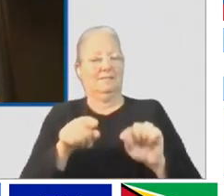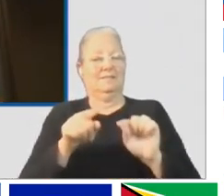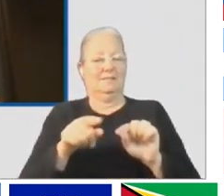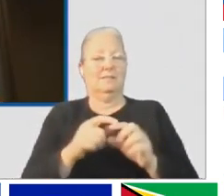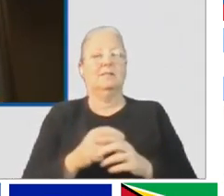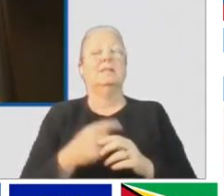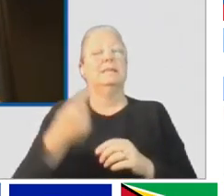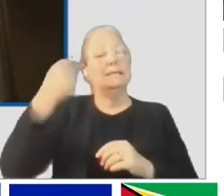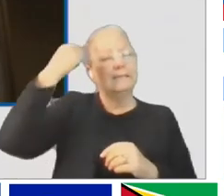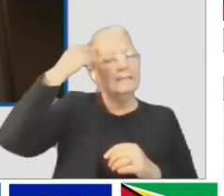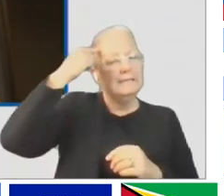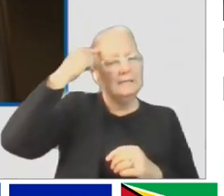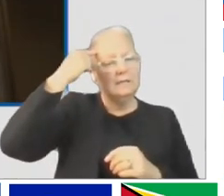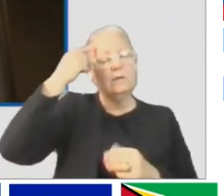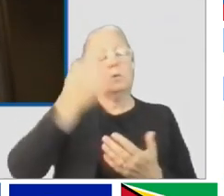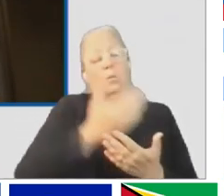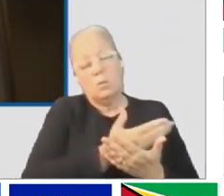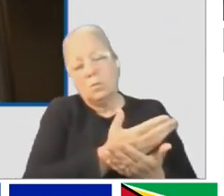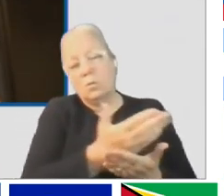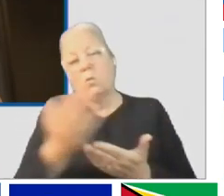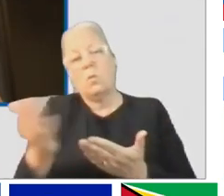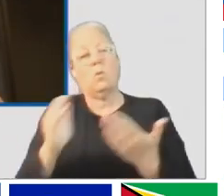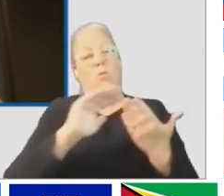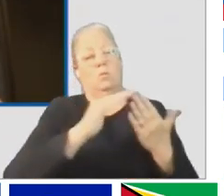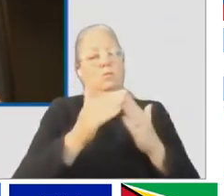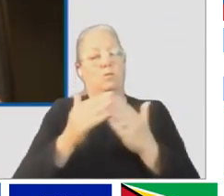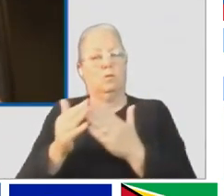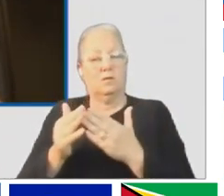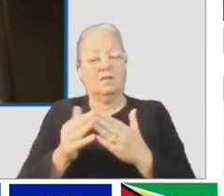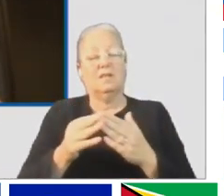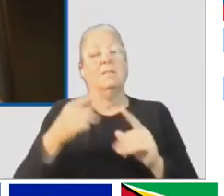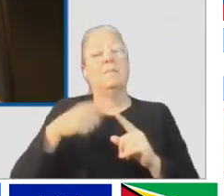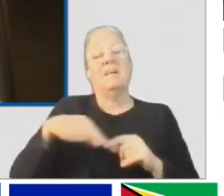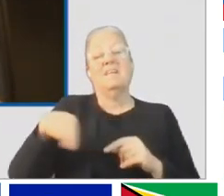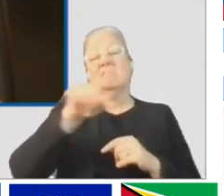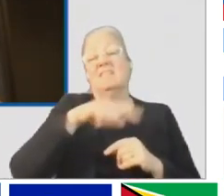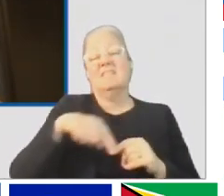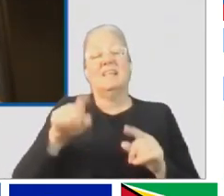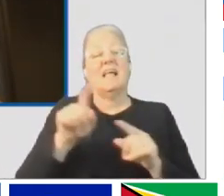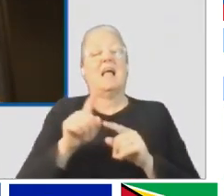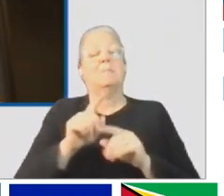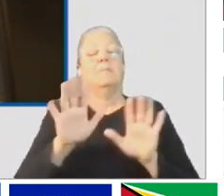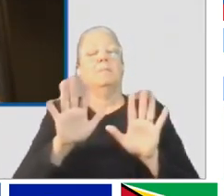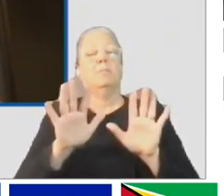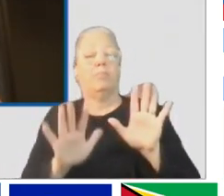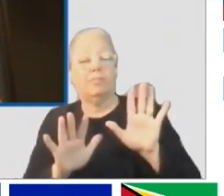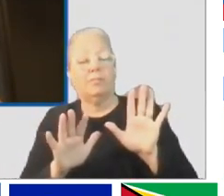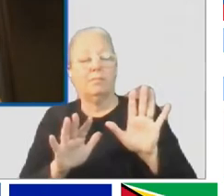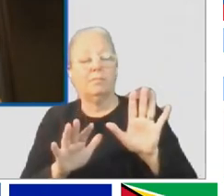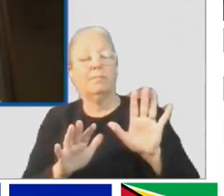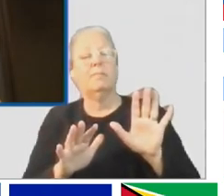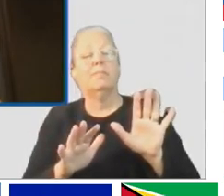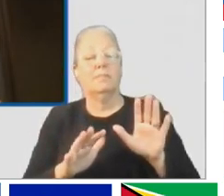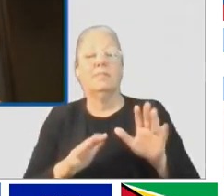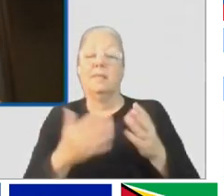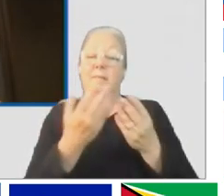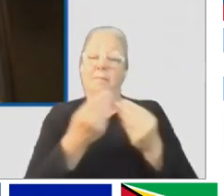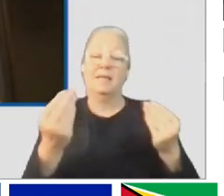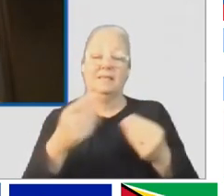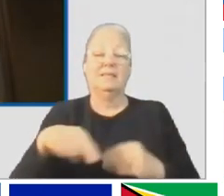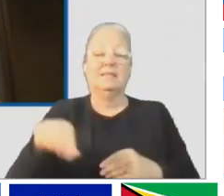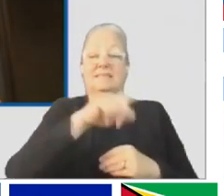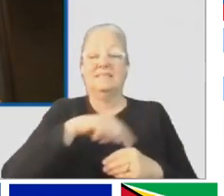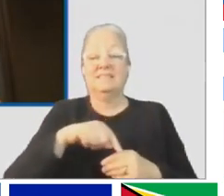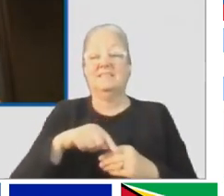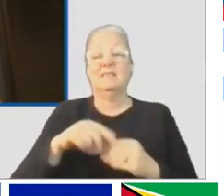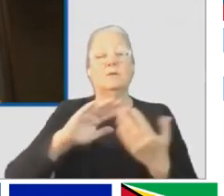all communities, including those that have been underserved. We know that disasters with compounding events disproportionately impact communities that have been